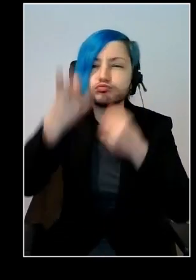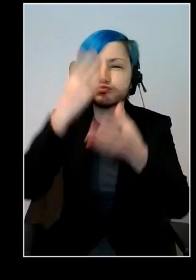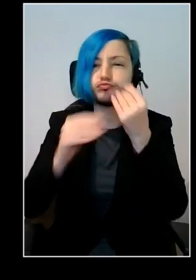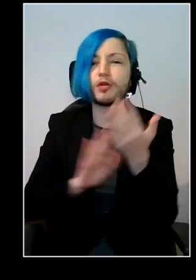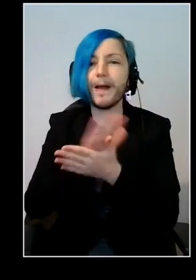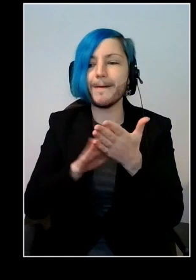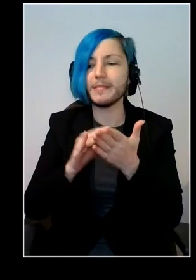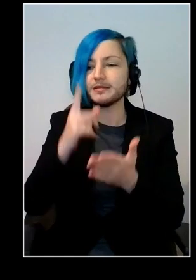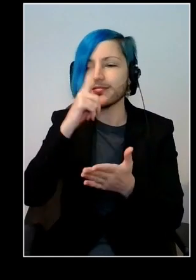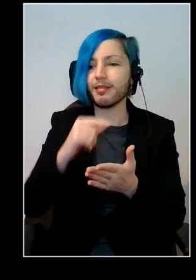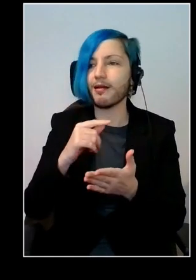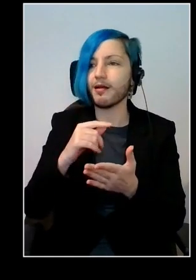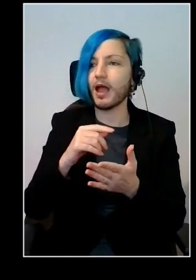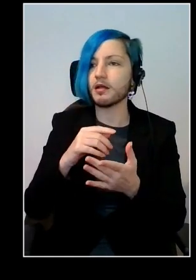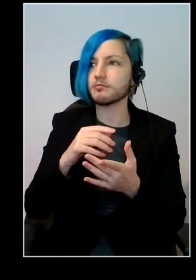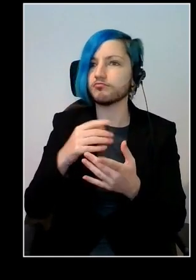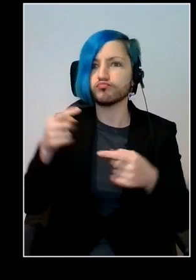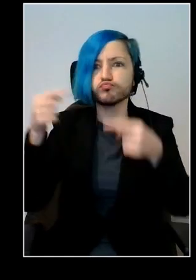in the workplace.